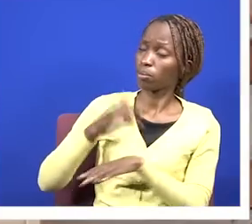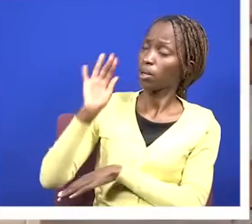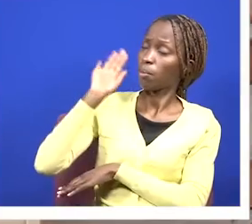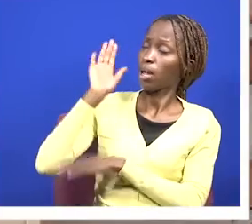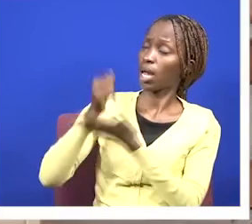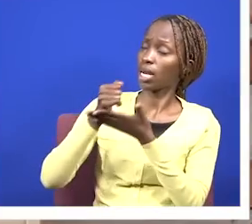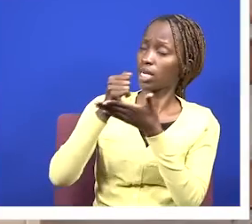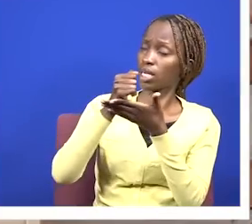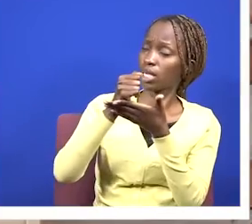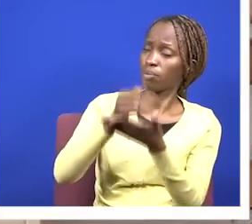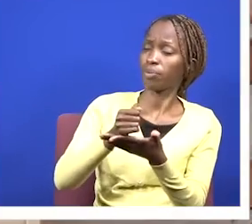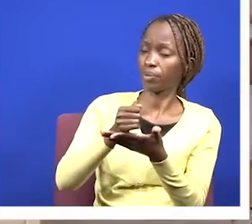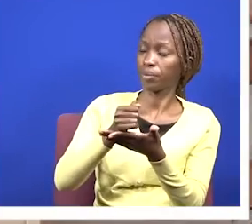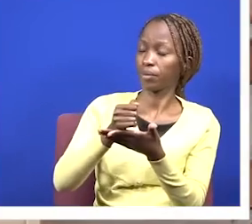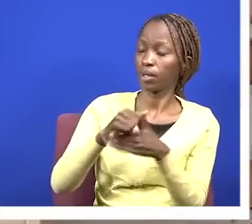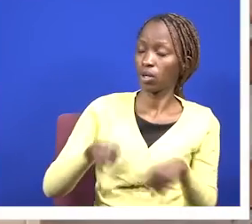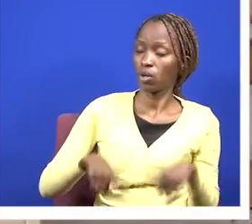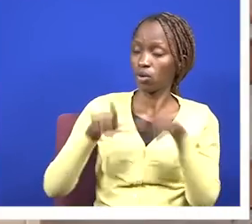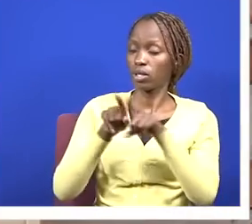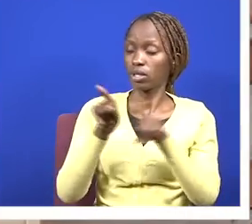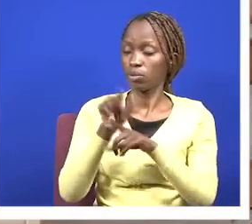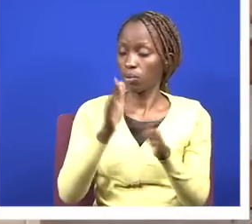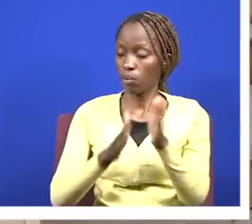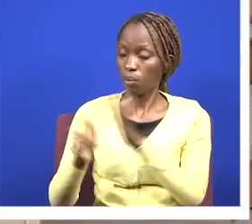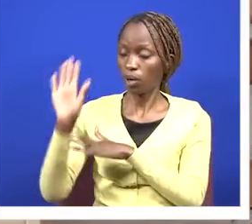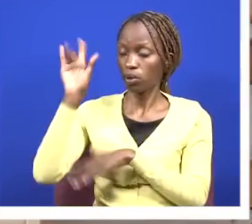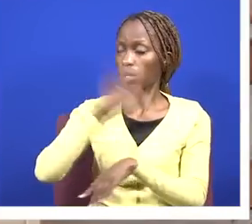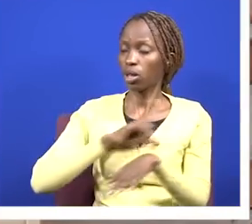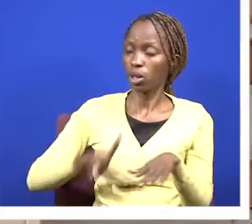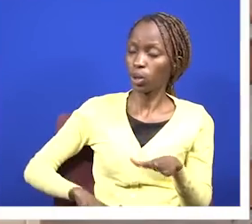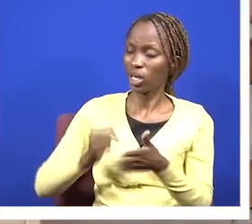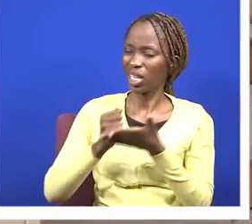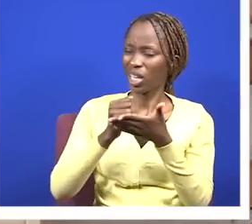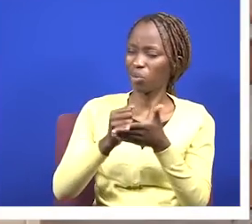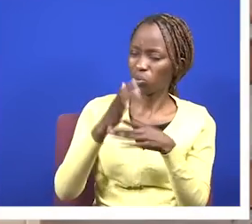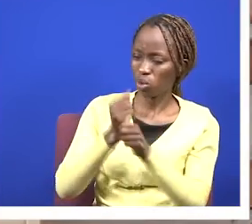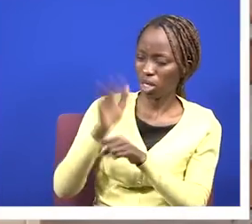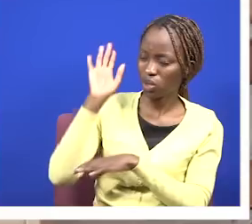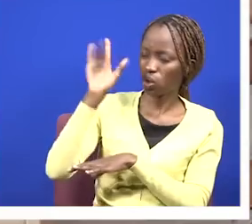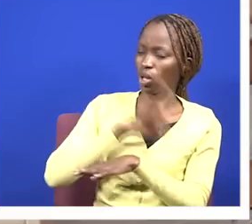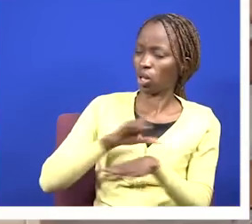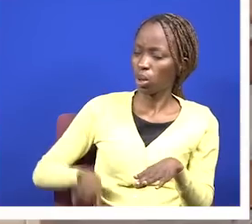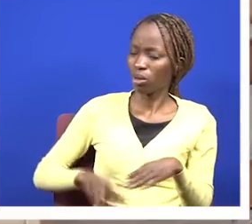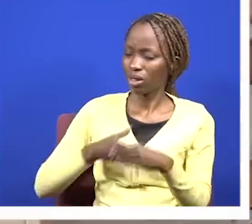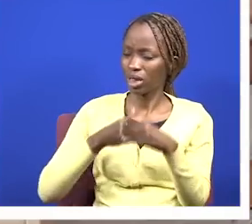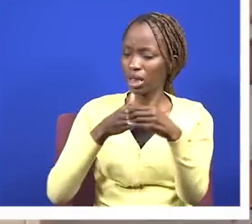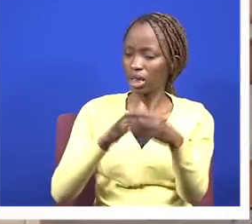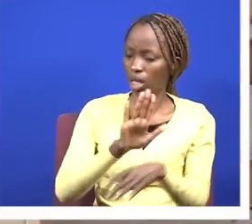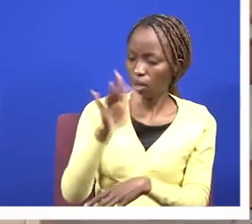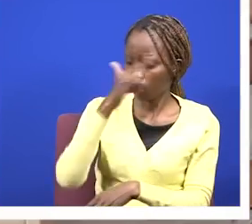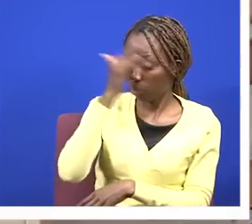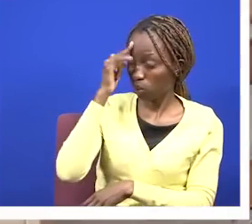help them to live according to your plan. Help them to trust in you, O Lord. Guide them because you love